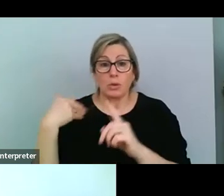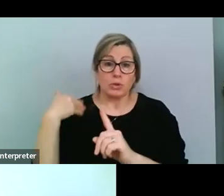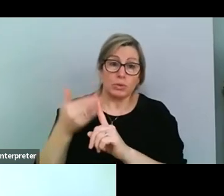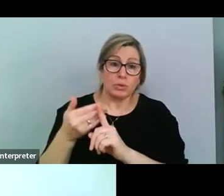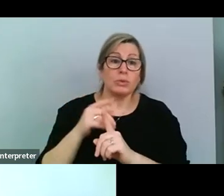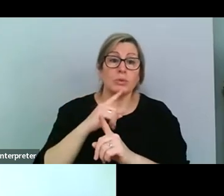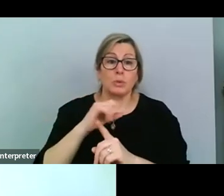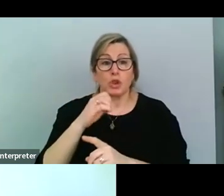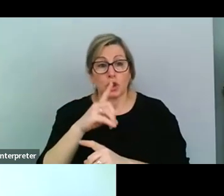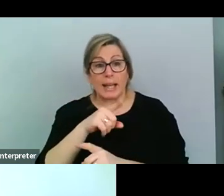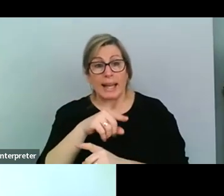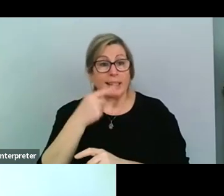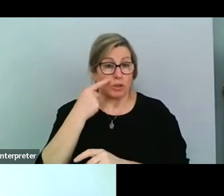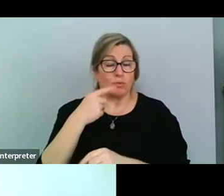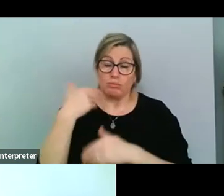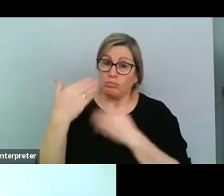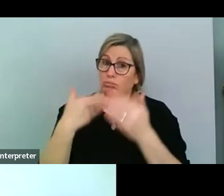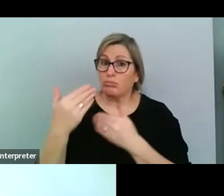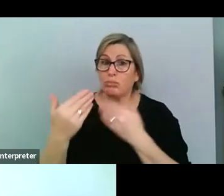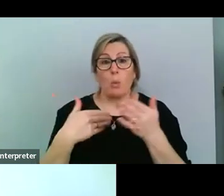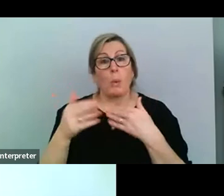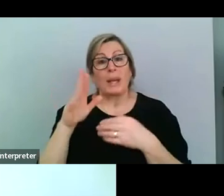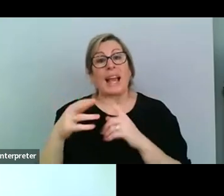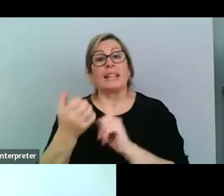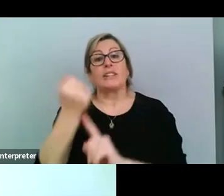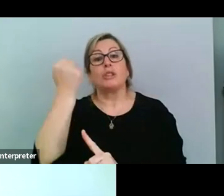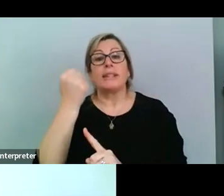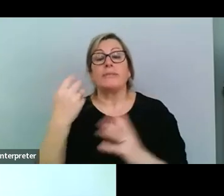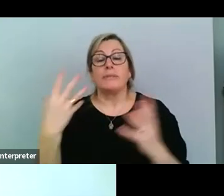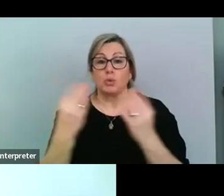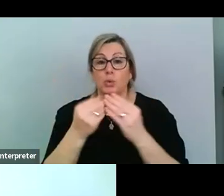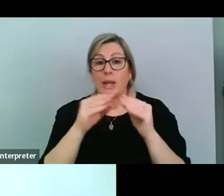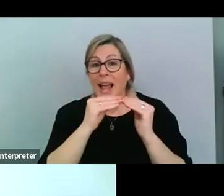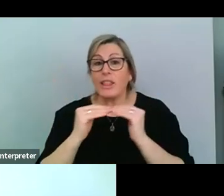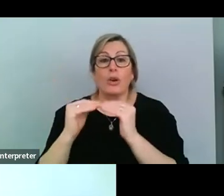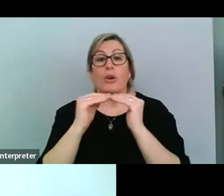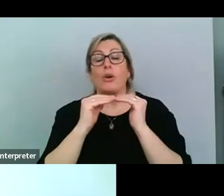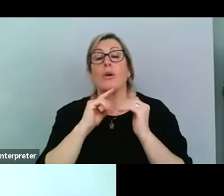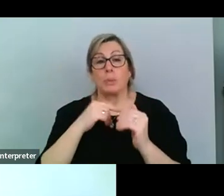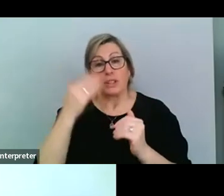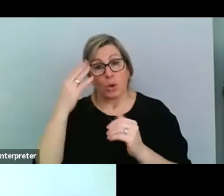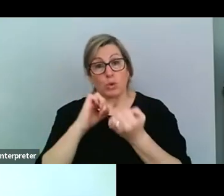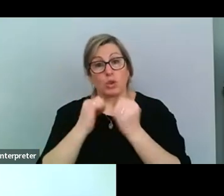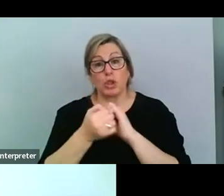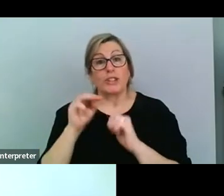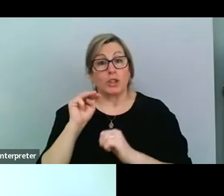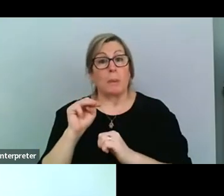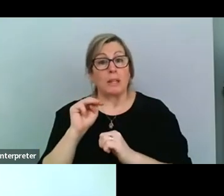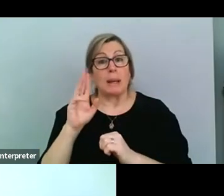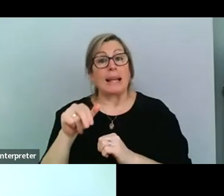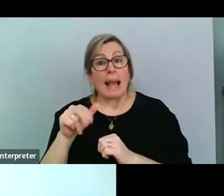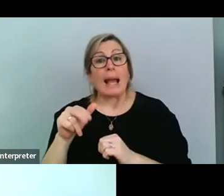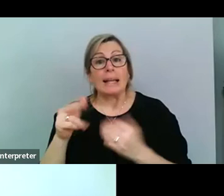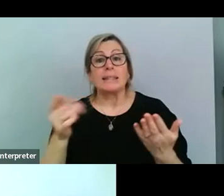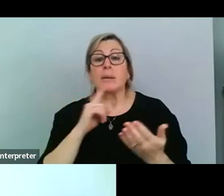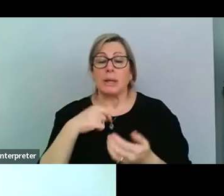what we can achieve together, and we know that change is possible. So I think this is just a really